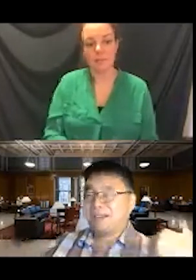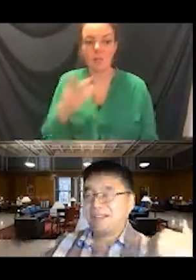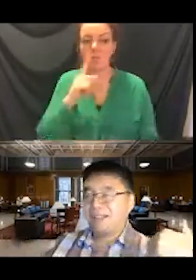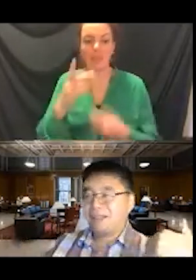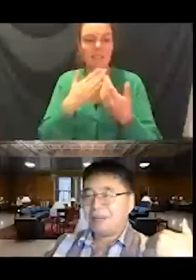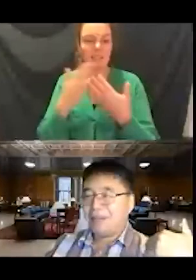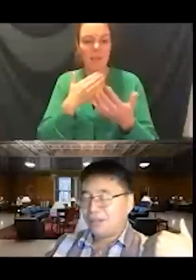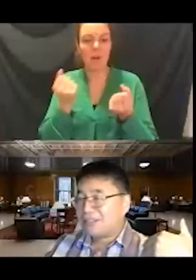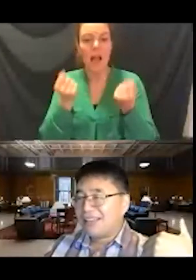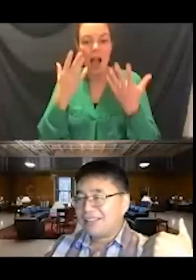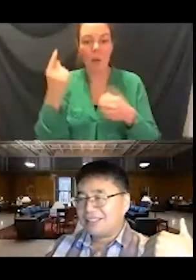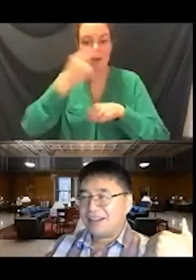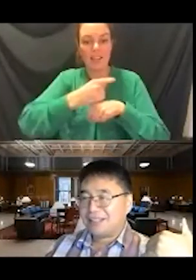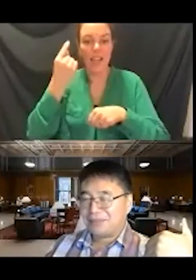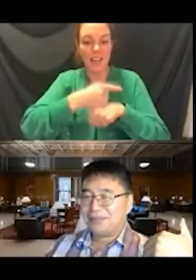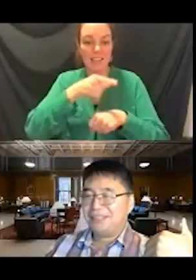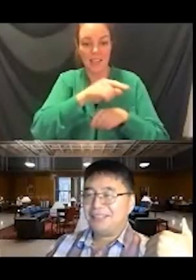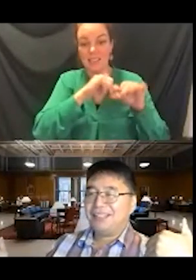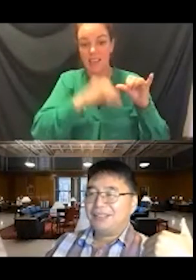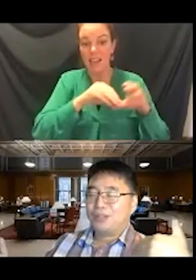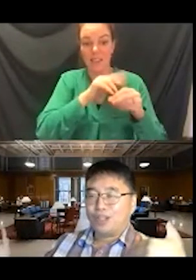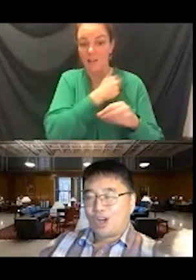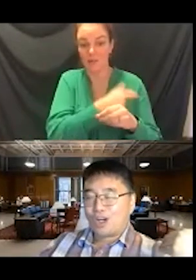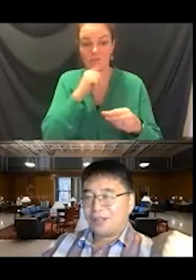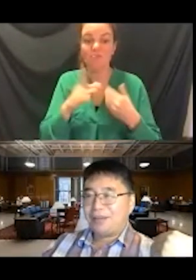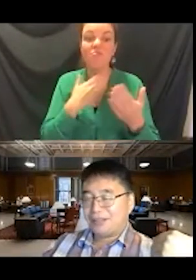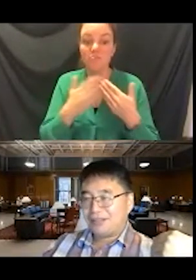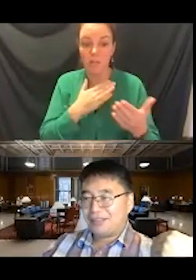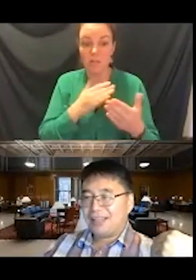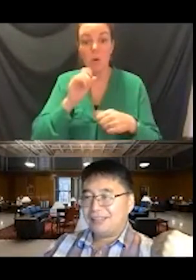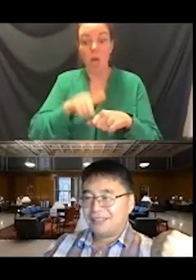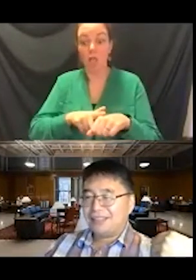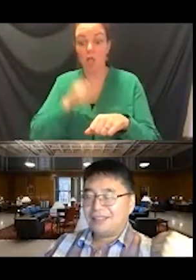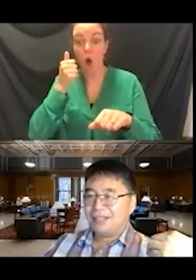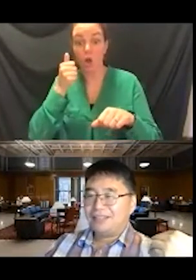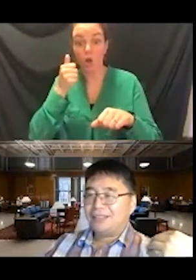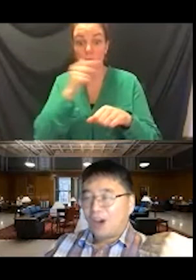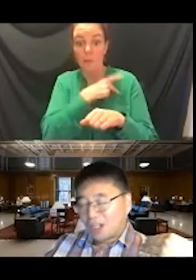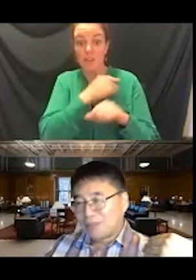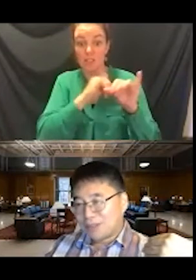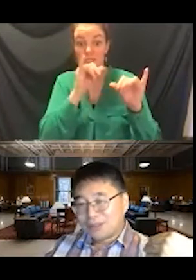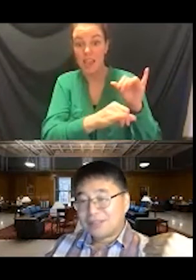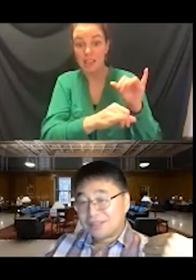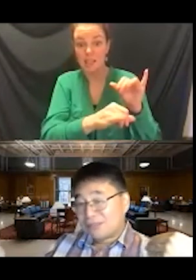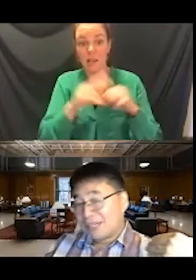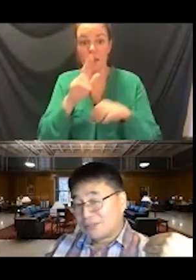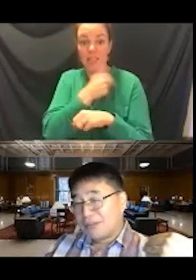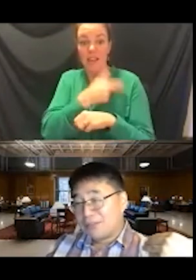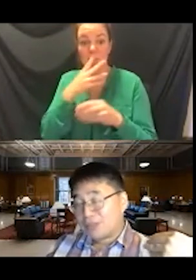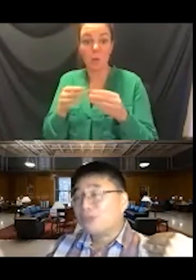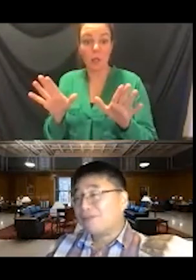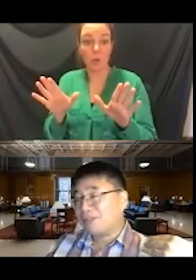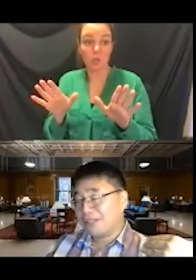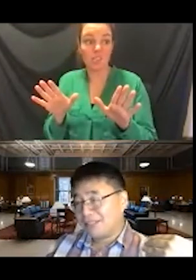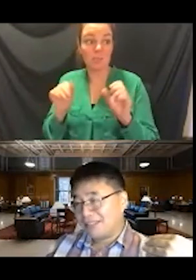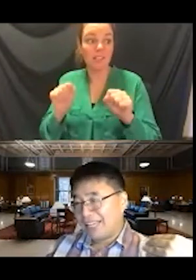how many days a patient stays in the hospital, right? So the longer the patient stays, right, the hospital loses this extra